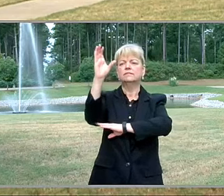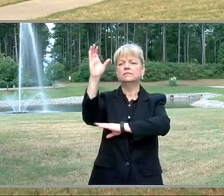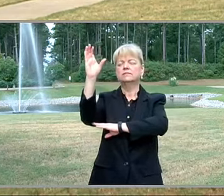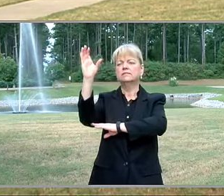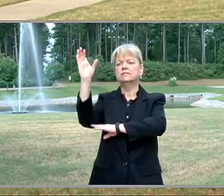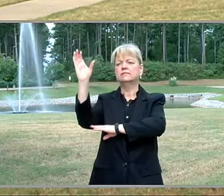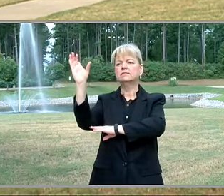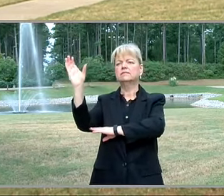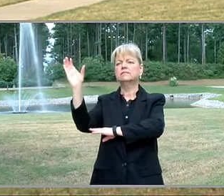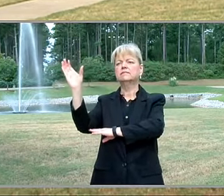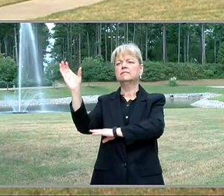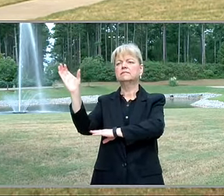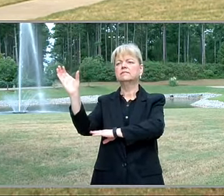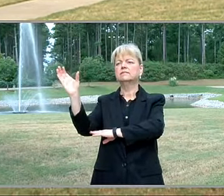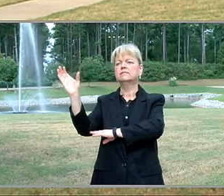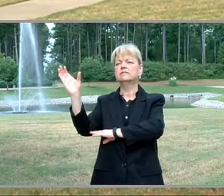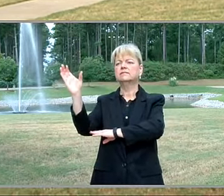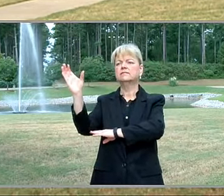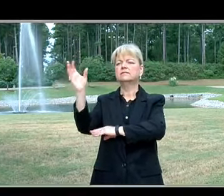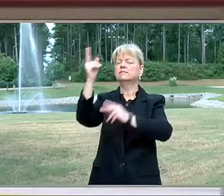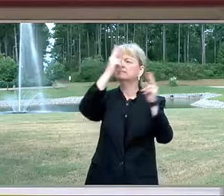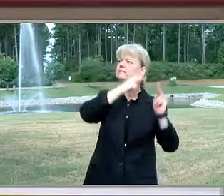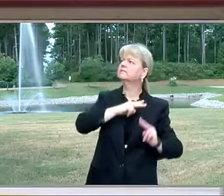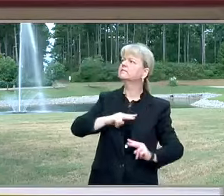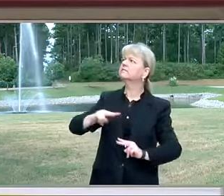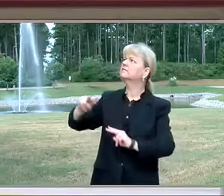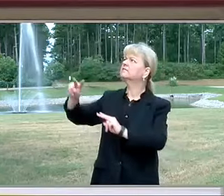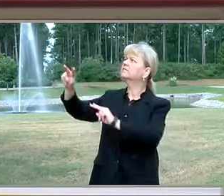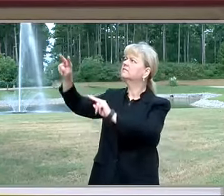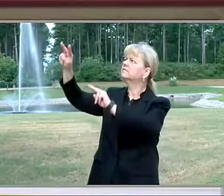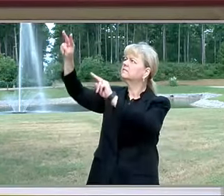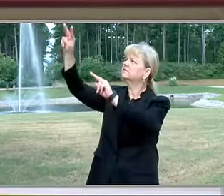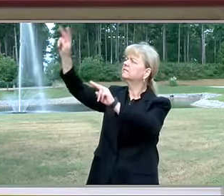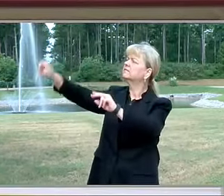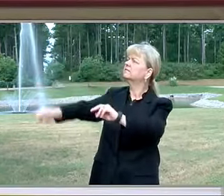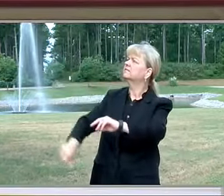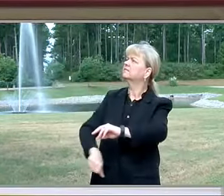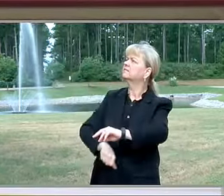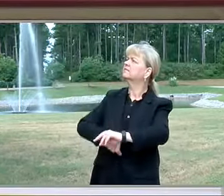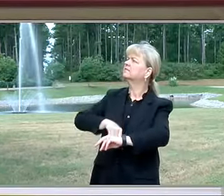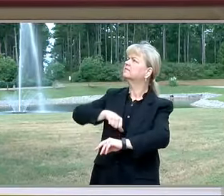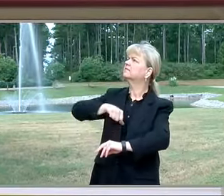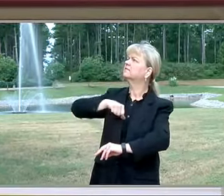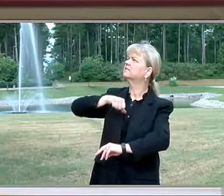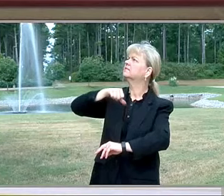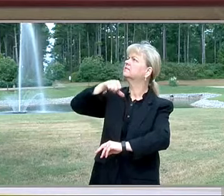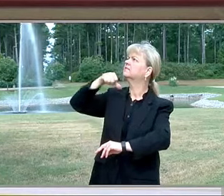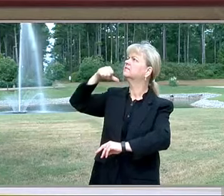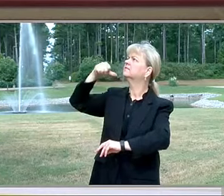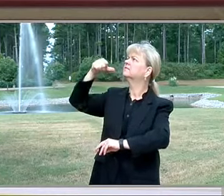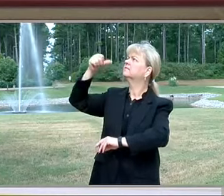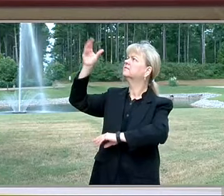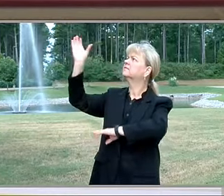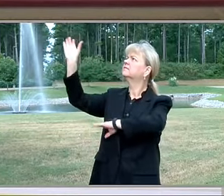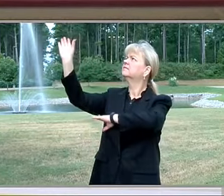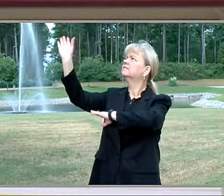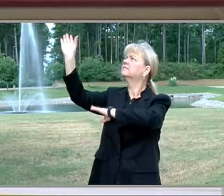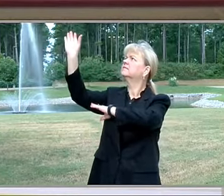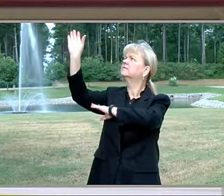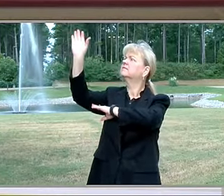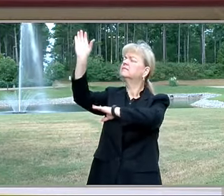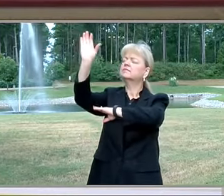early light what so proudly we